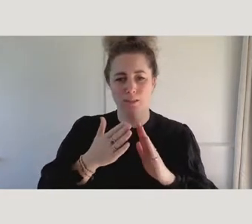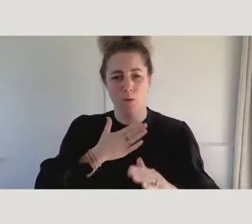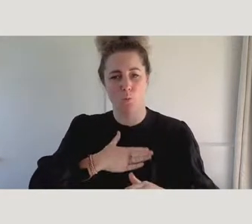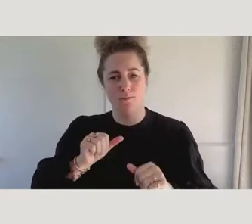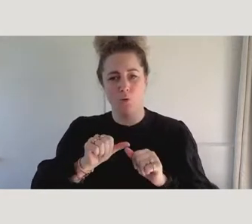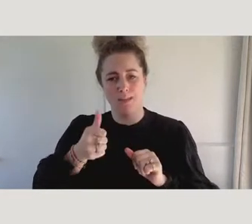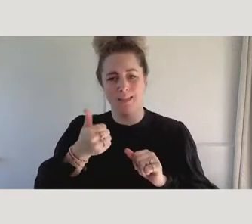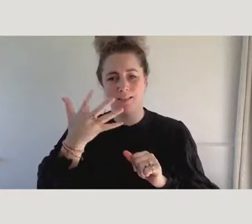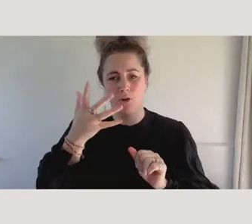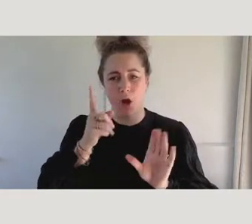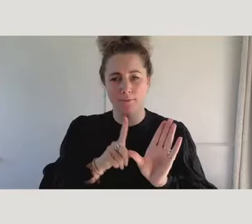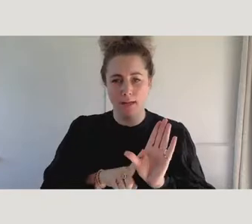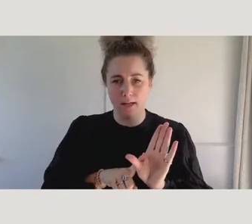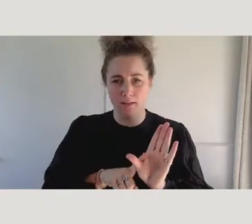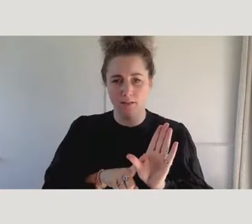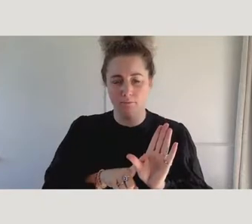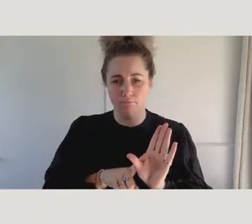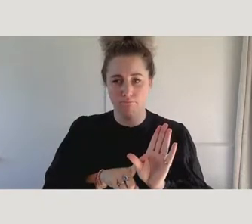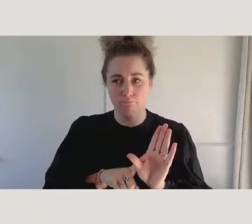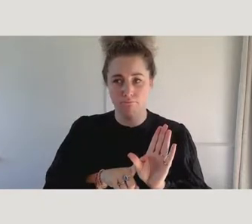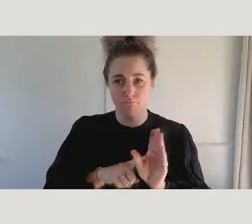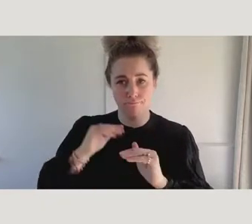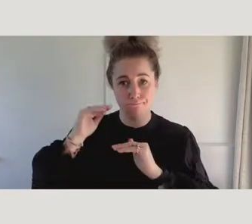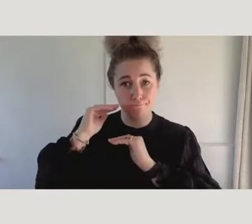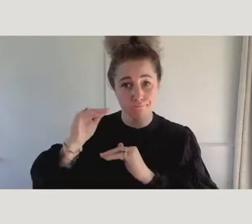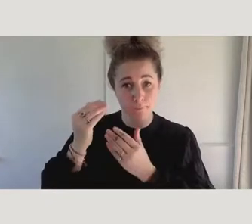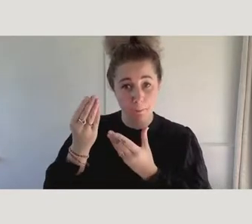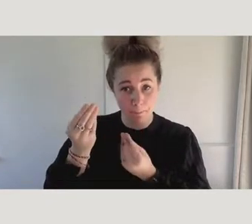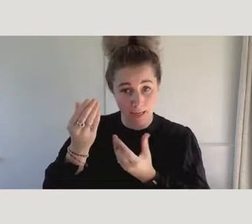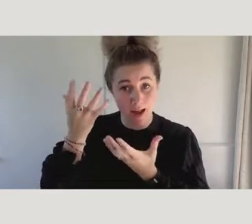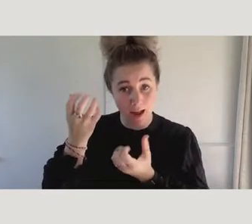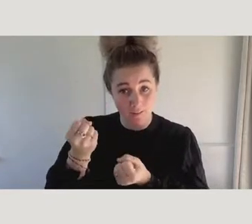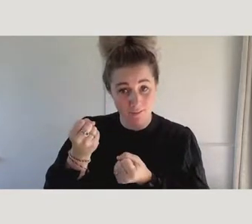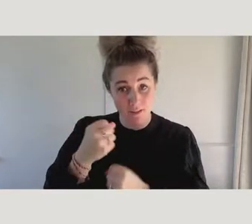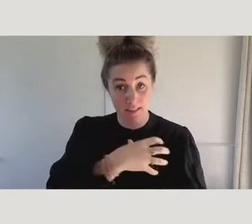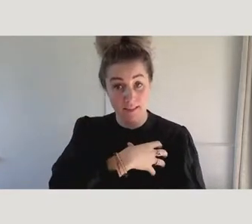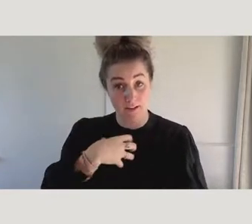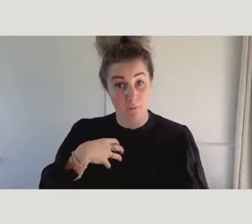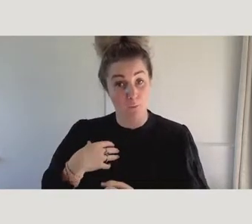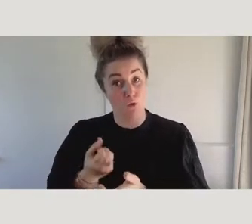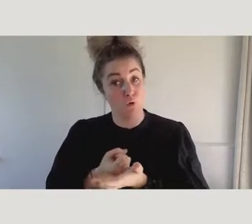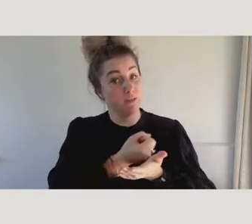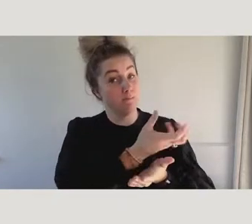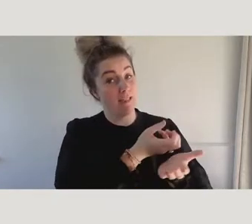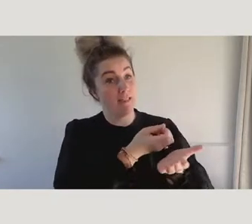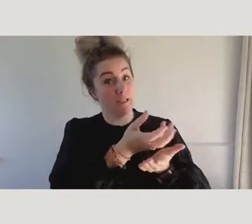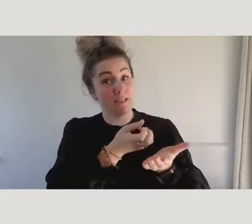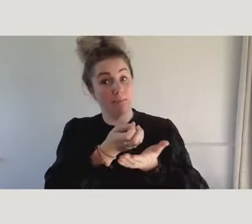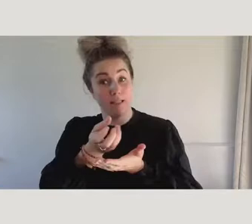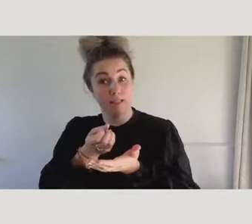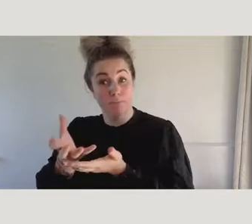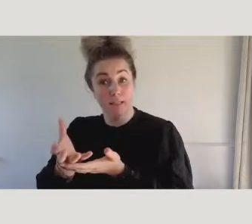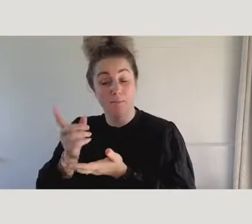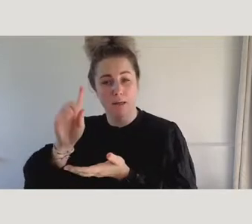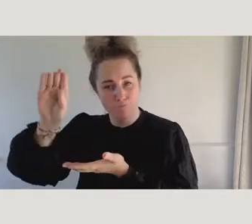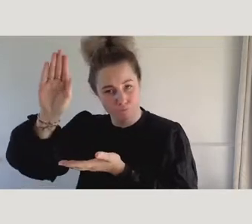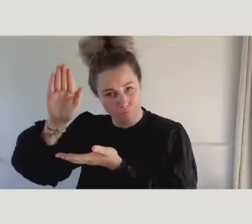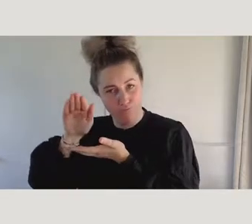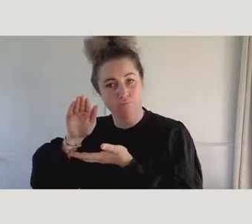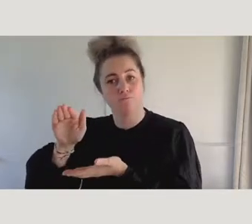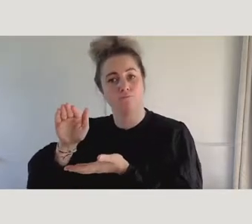there's only so much money there are a lot of things the government wants to spend money on back in the